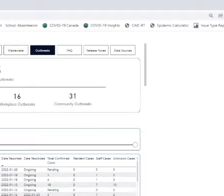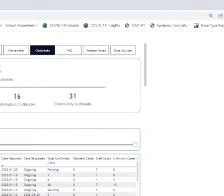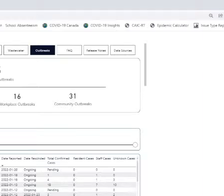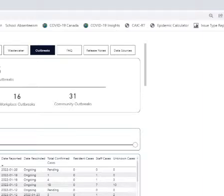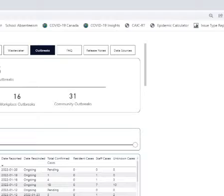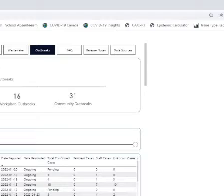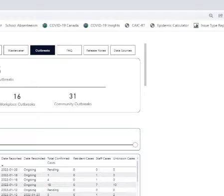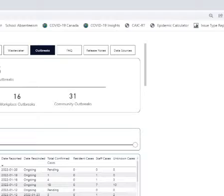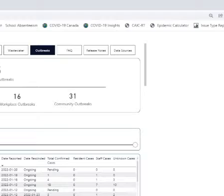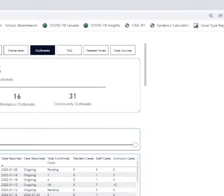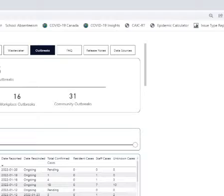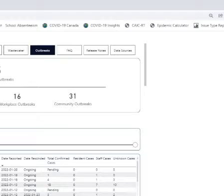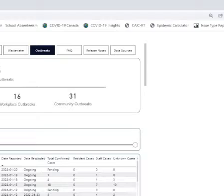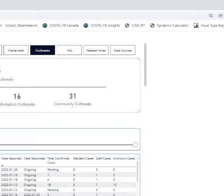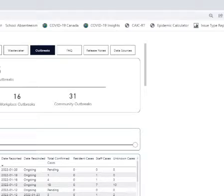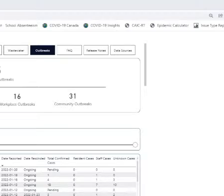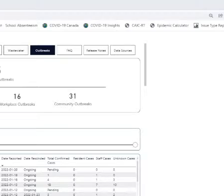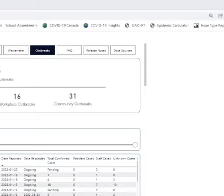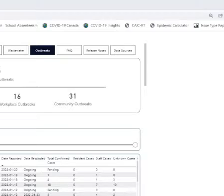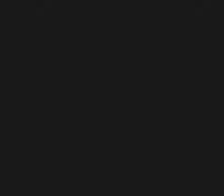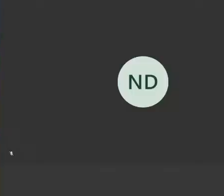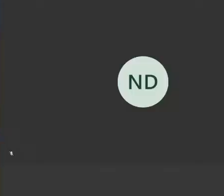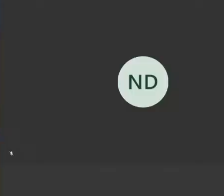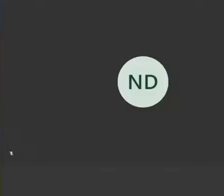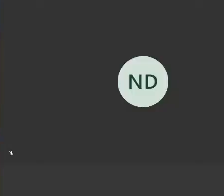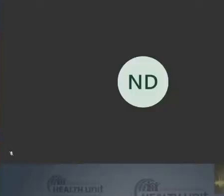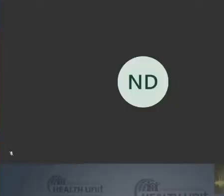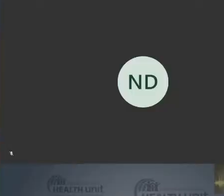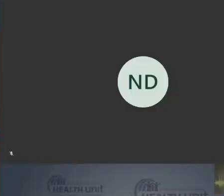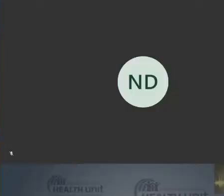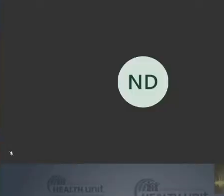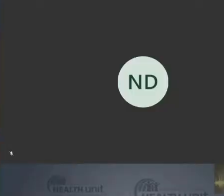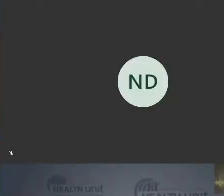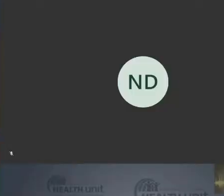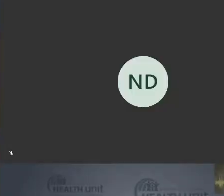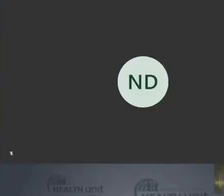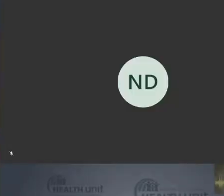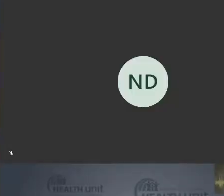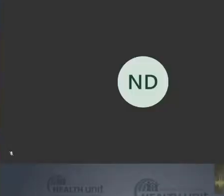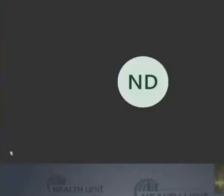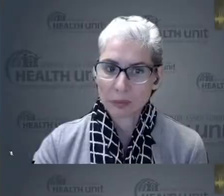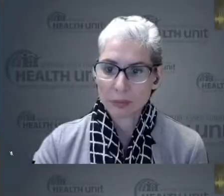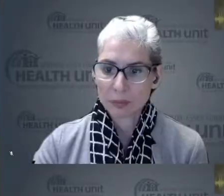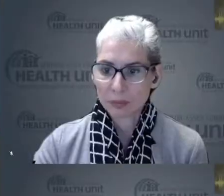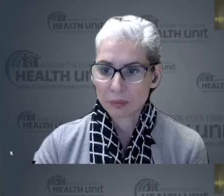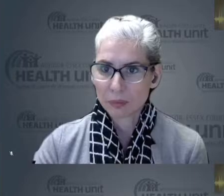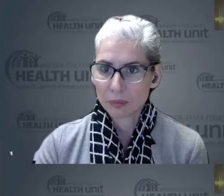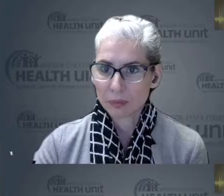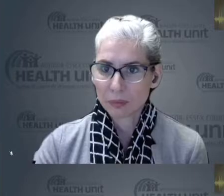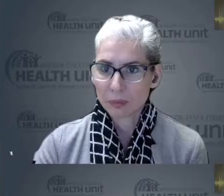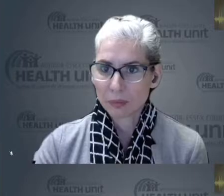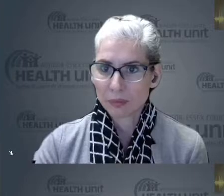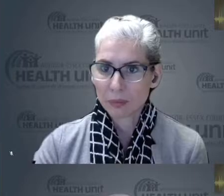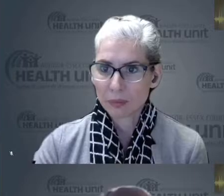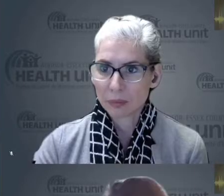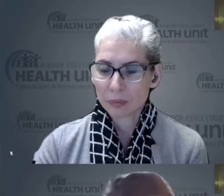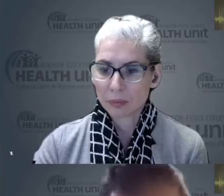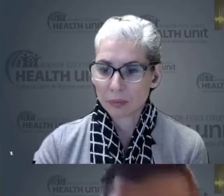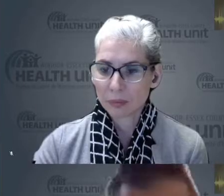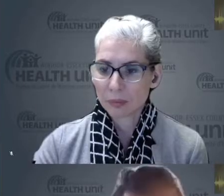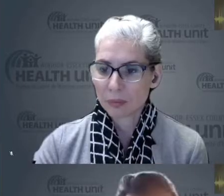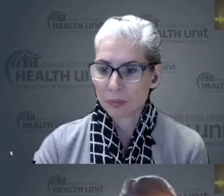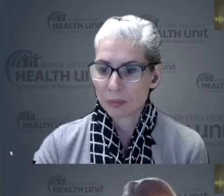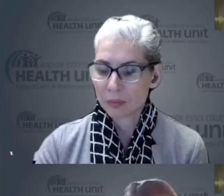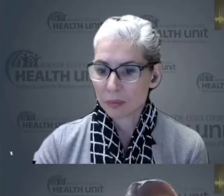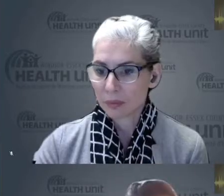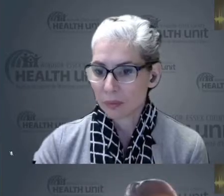Thank you. Thank you for that overview, Ramsey. We will now move to